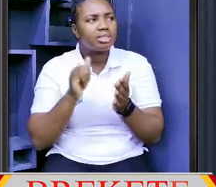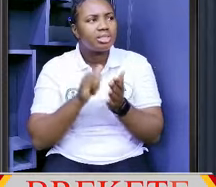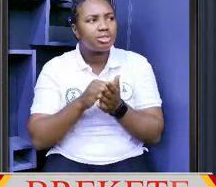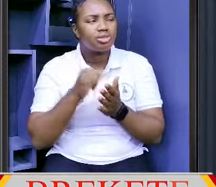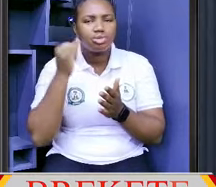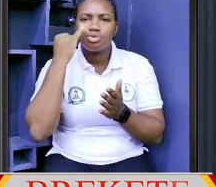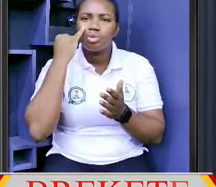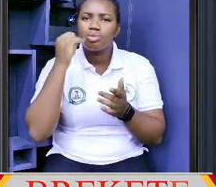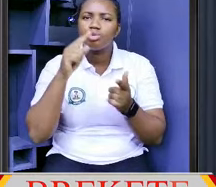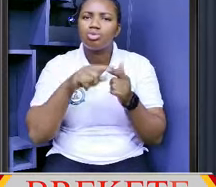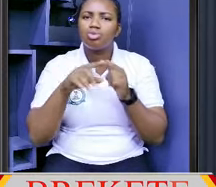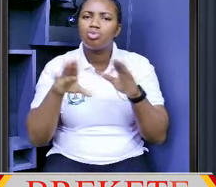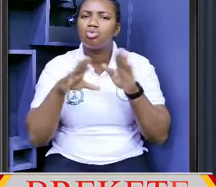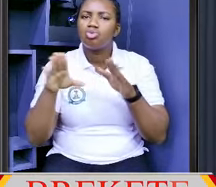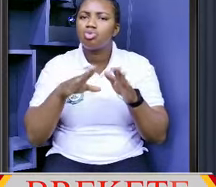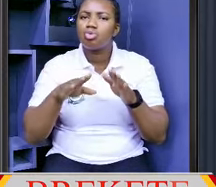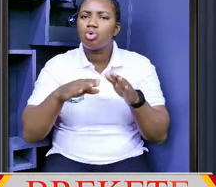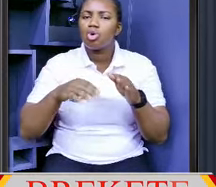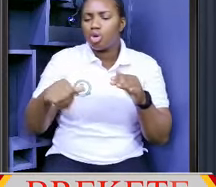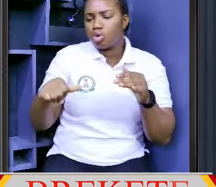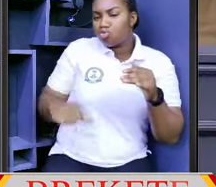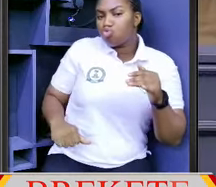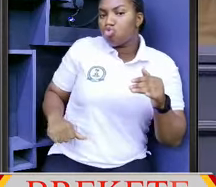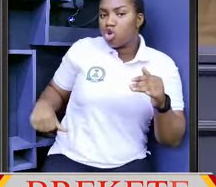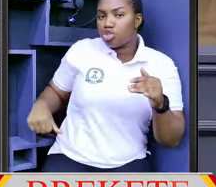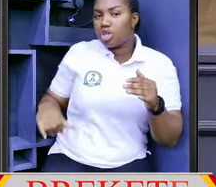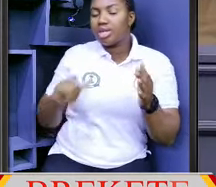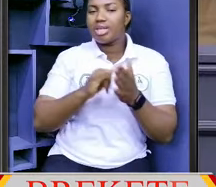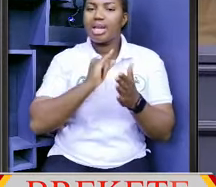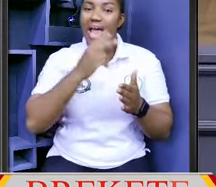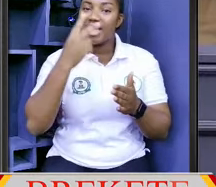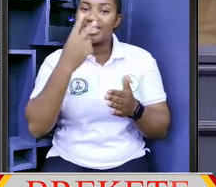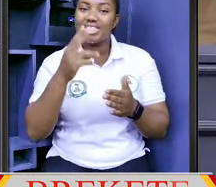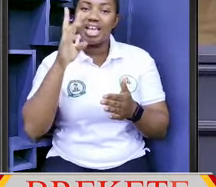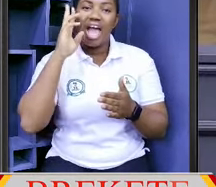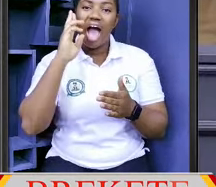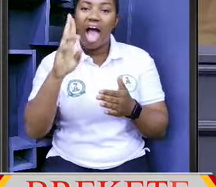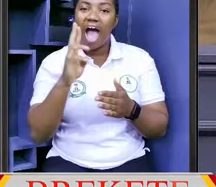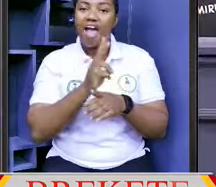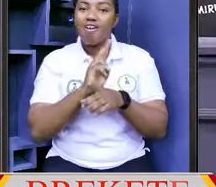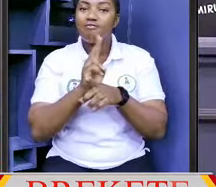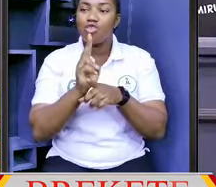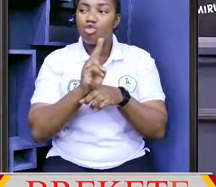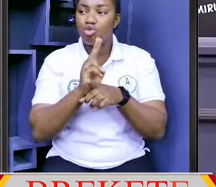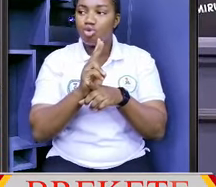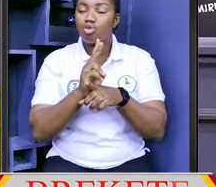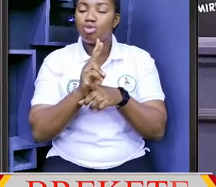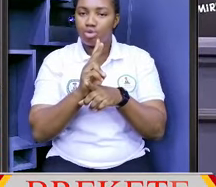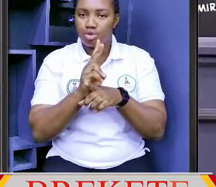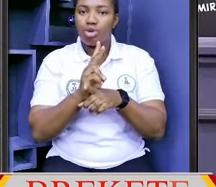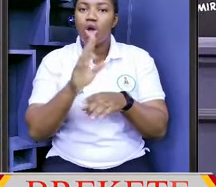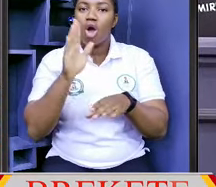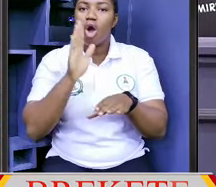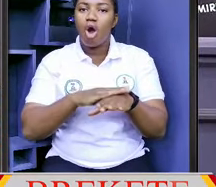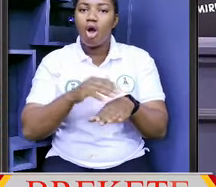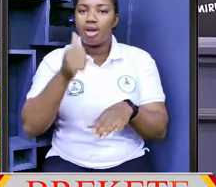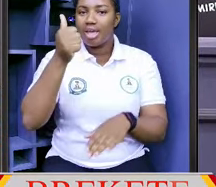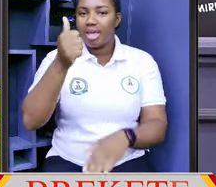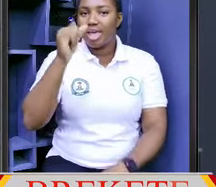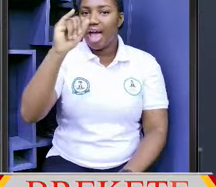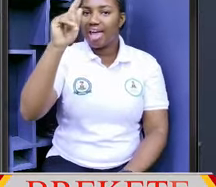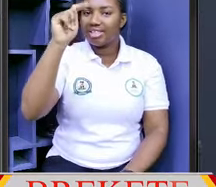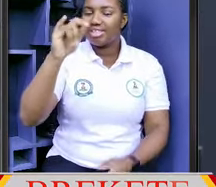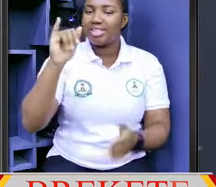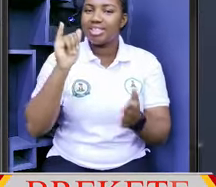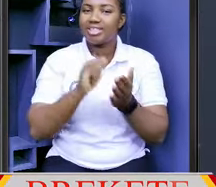suppose undergo surgery, where I see her video for AIT, yes, sir. Yes. Where I say may they